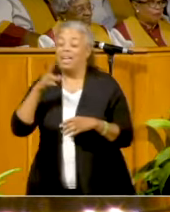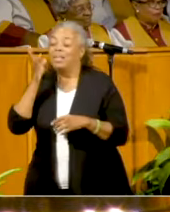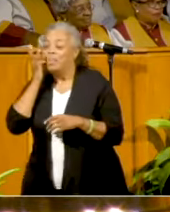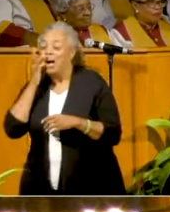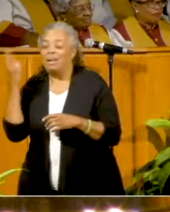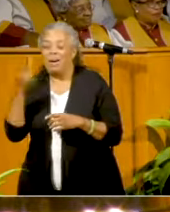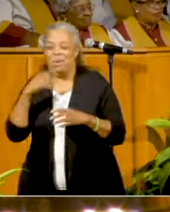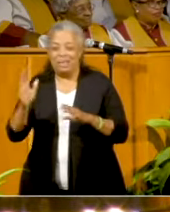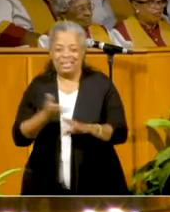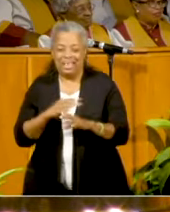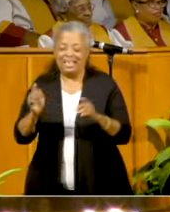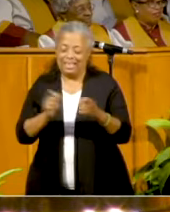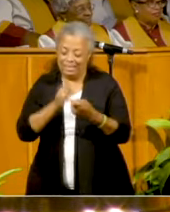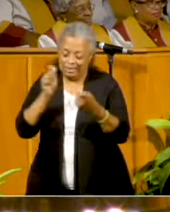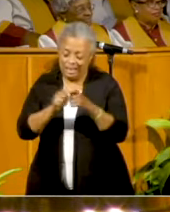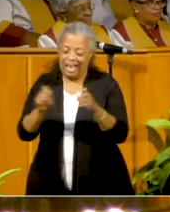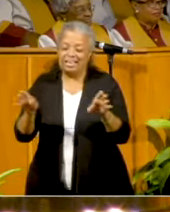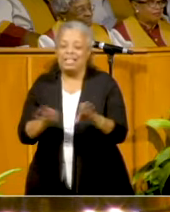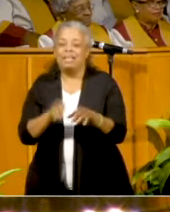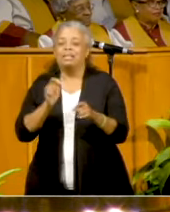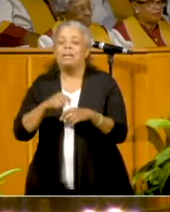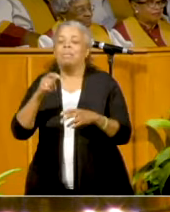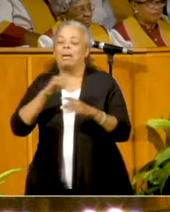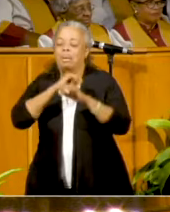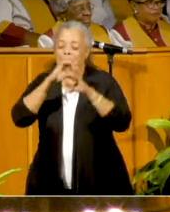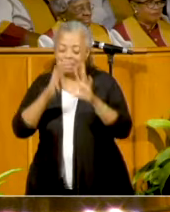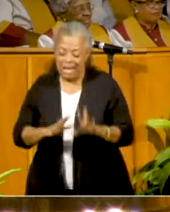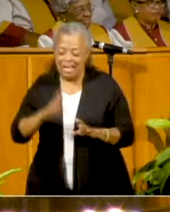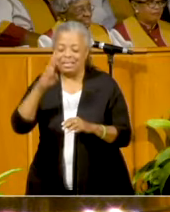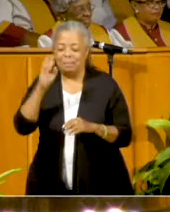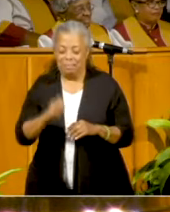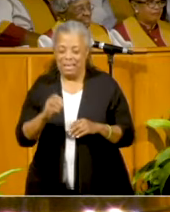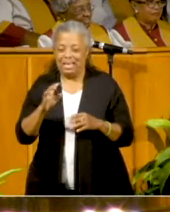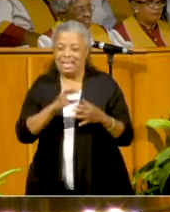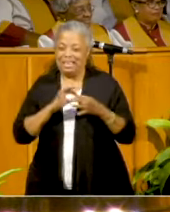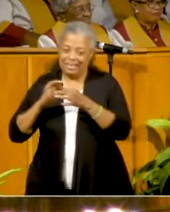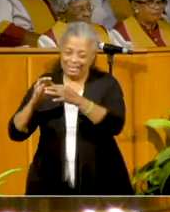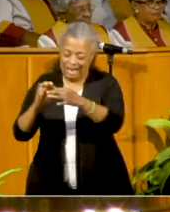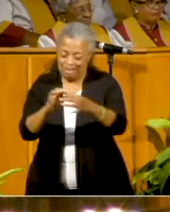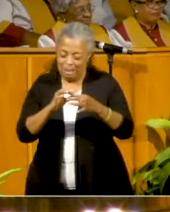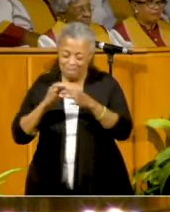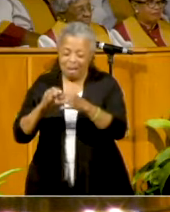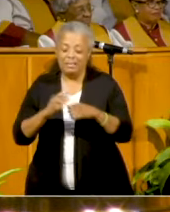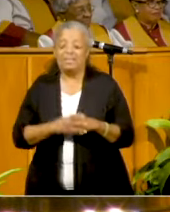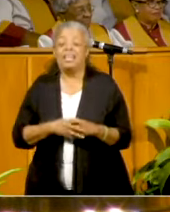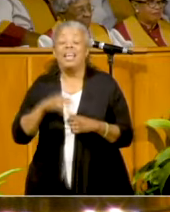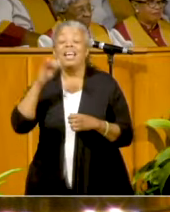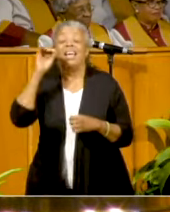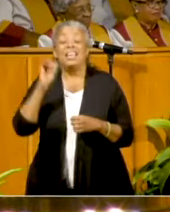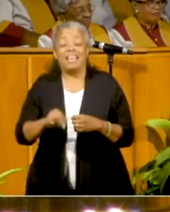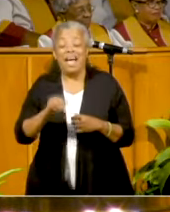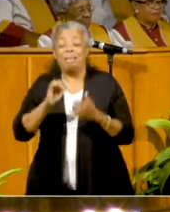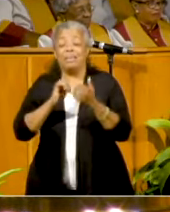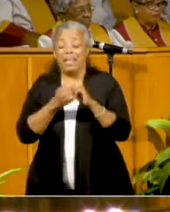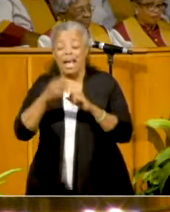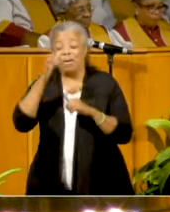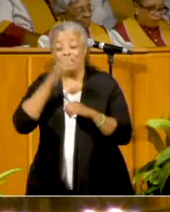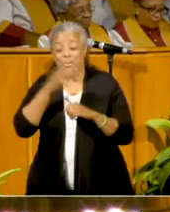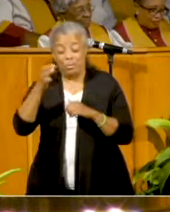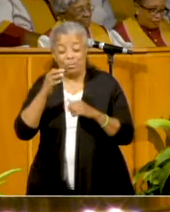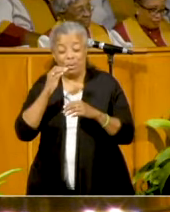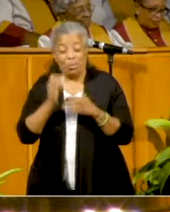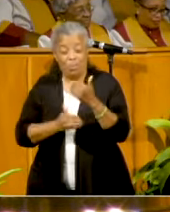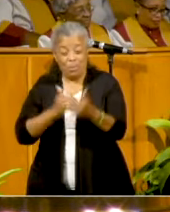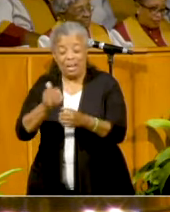would always sing the same hymn, Blessed Be the Tie That Binds. That was how communion